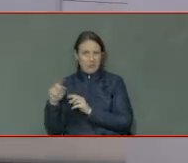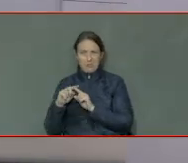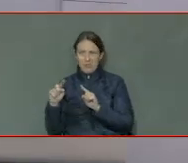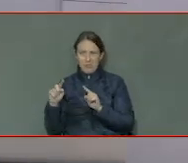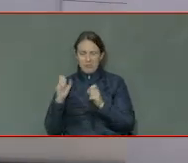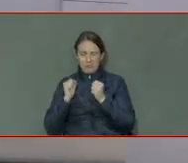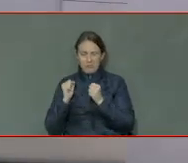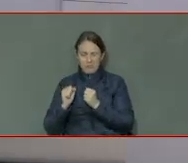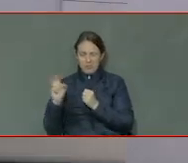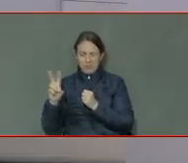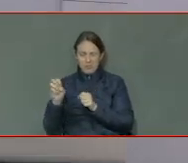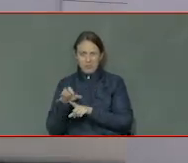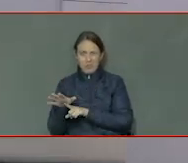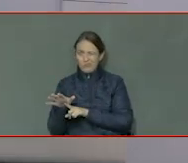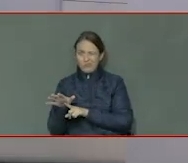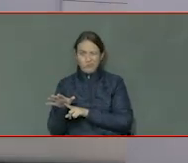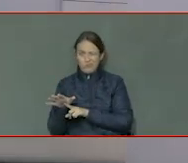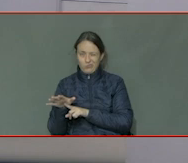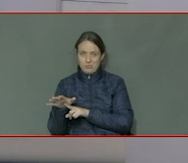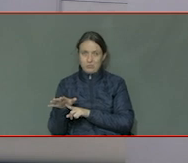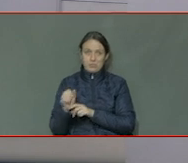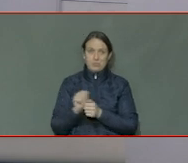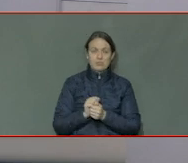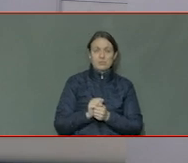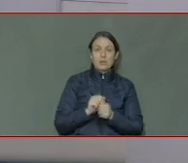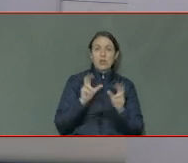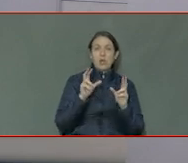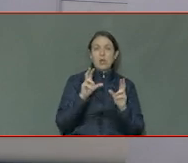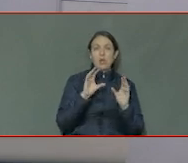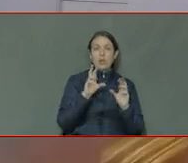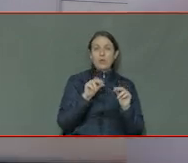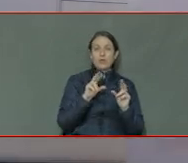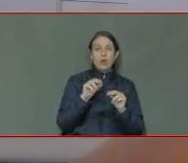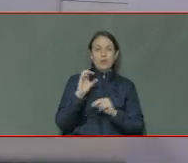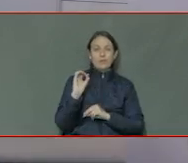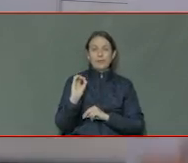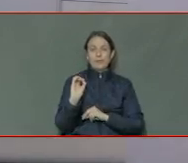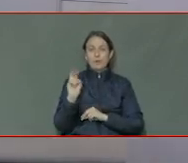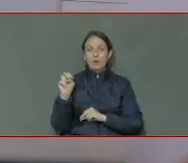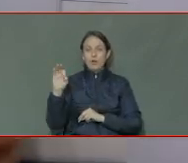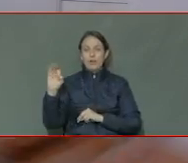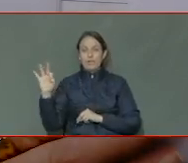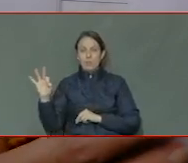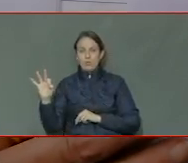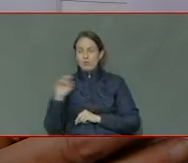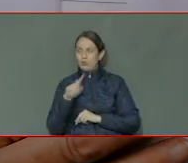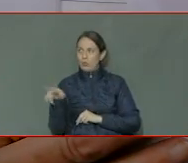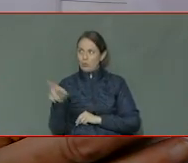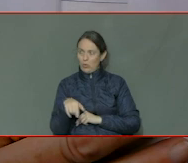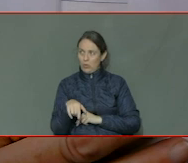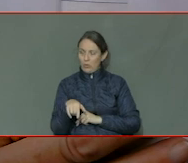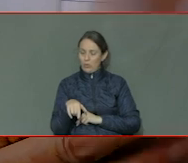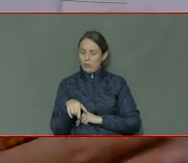constant velocity. There is a non-zero net force acting on the car. Now, that's wrong because then it will